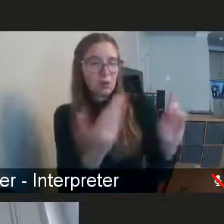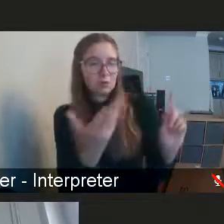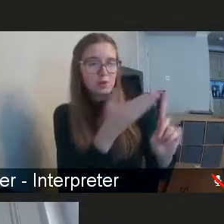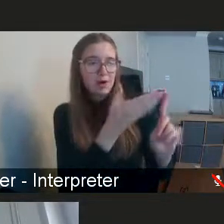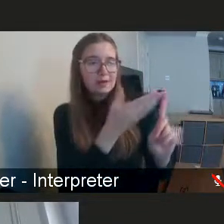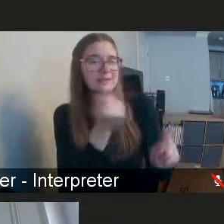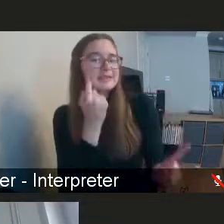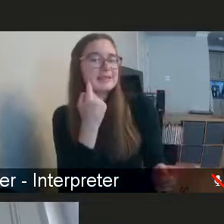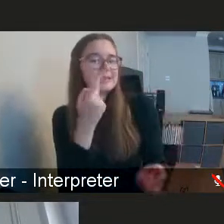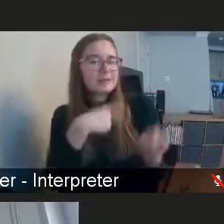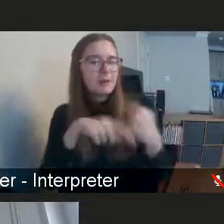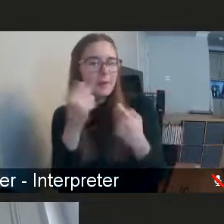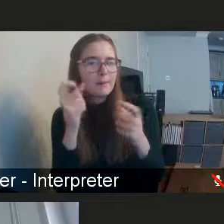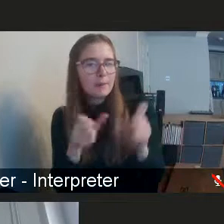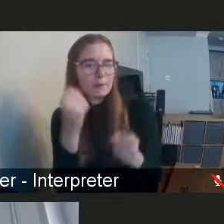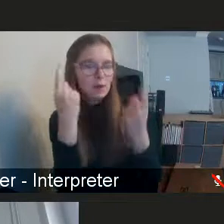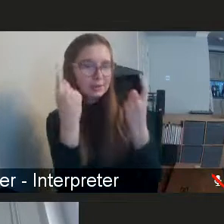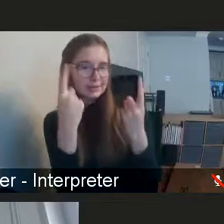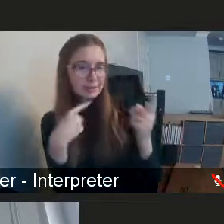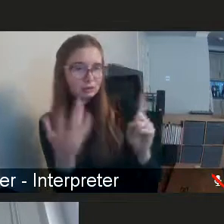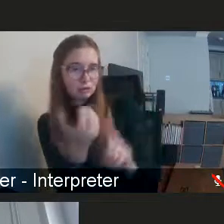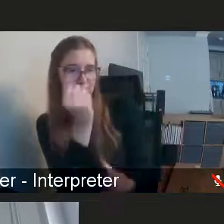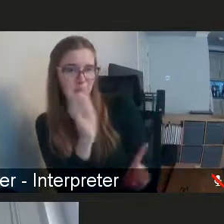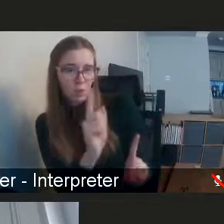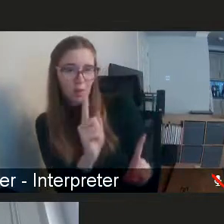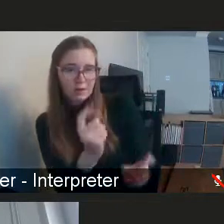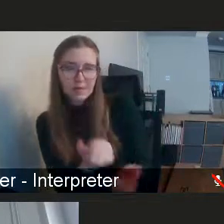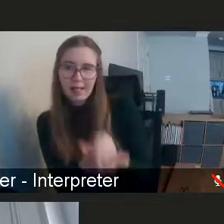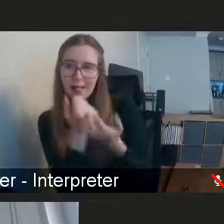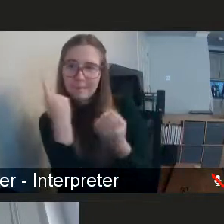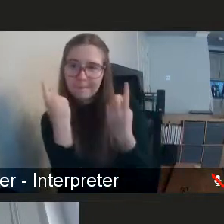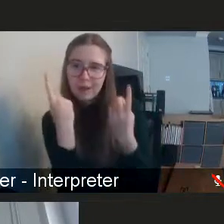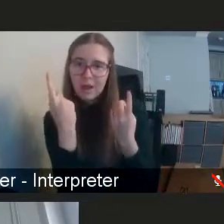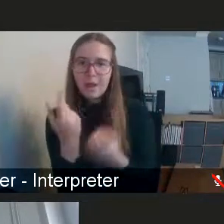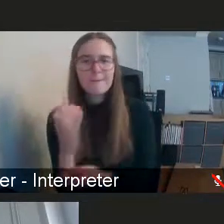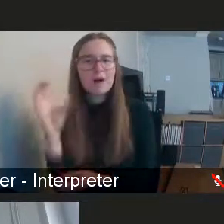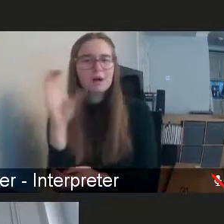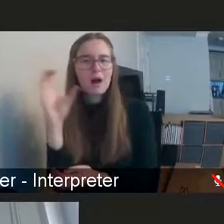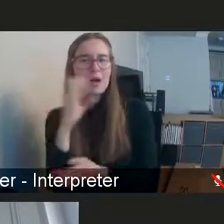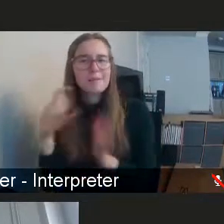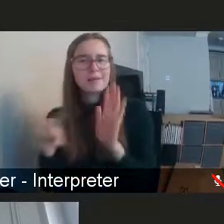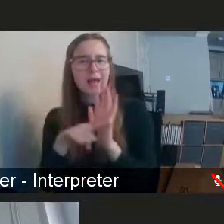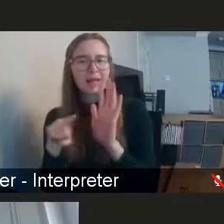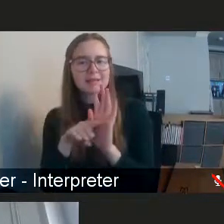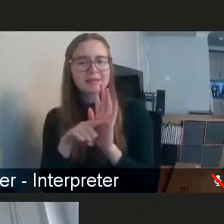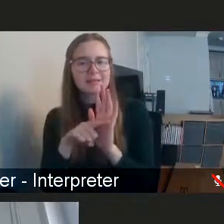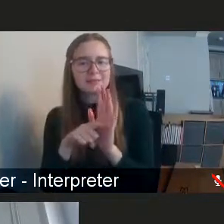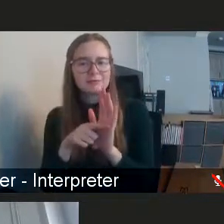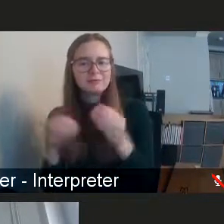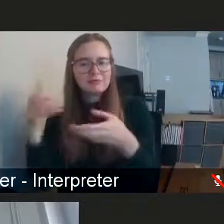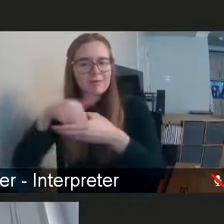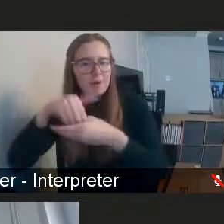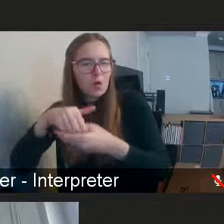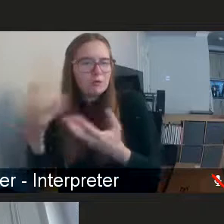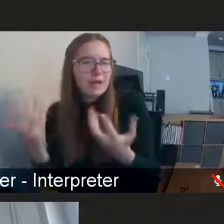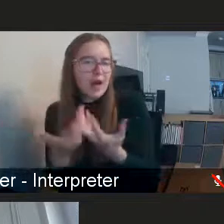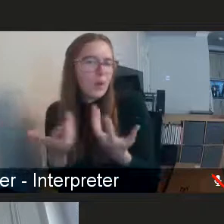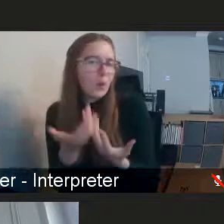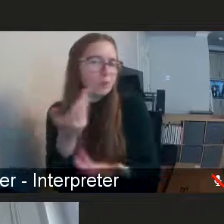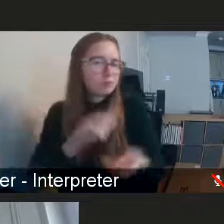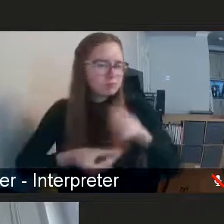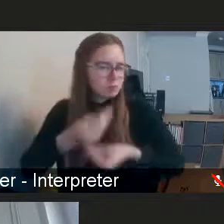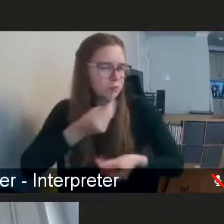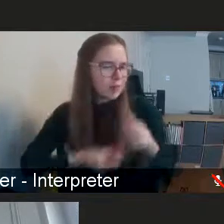understand what it is we're trying to achieve, but where does the carbon negative agenda come into that?